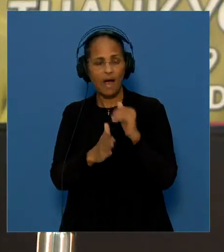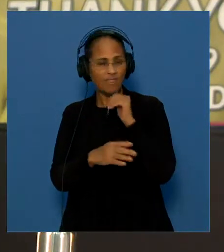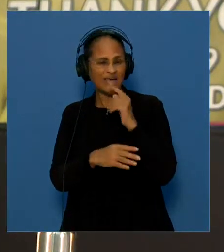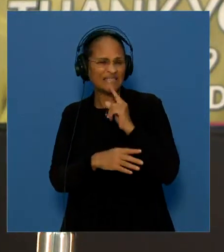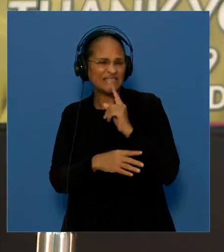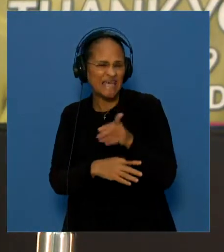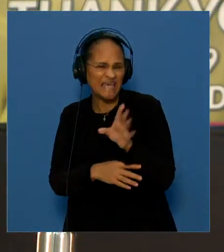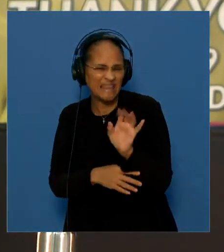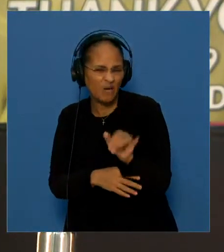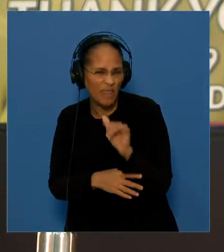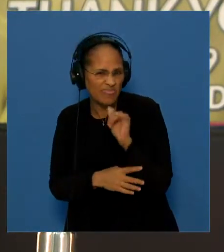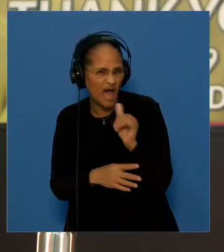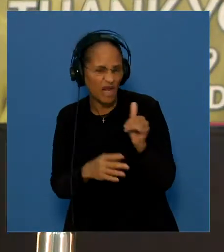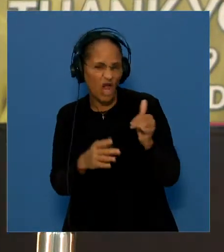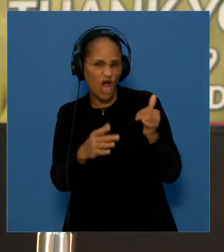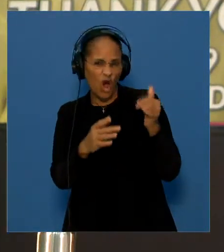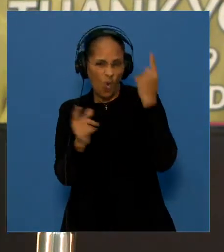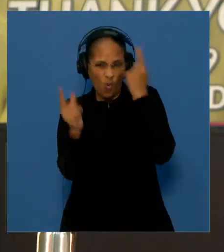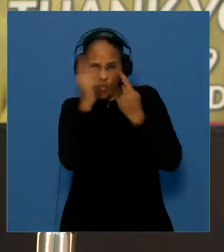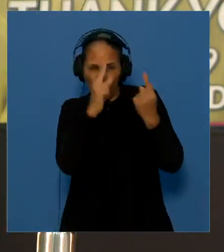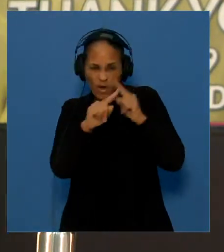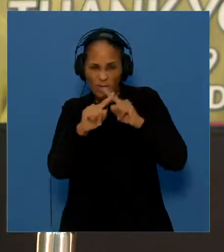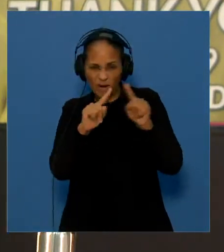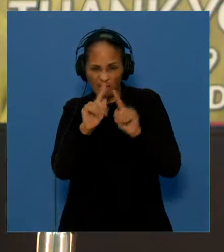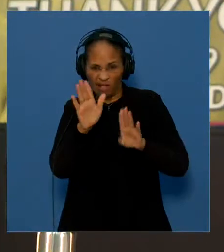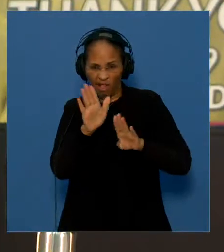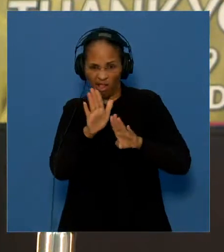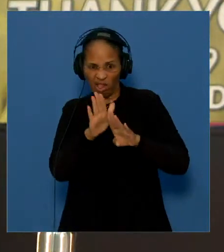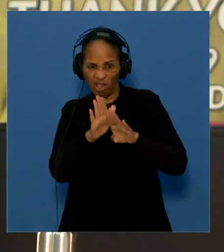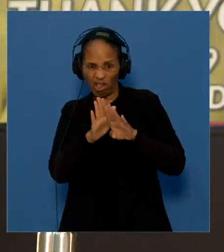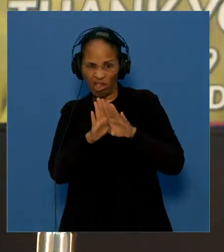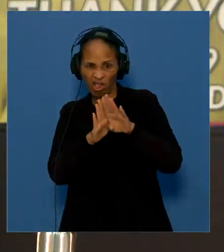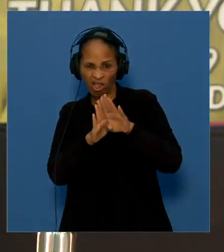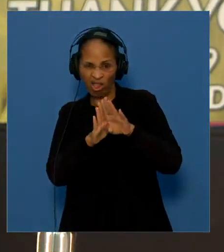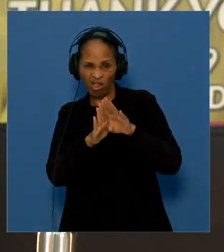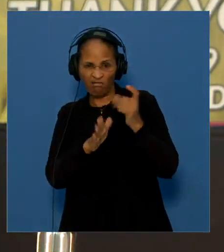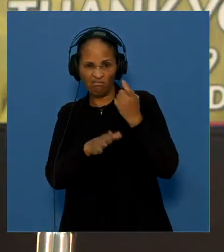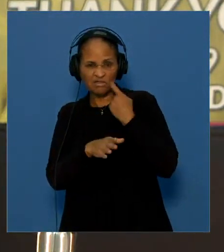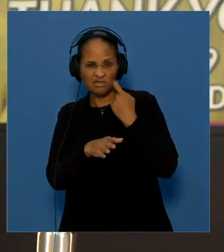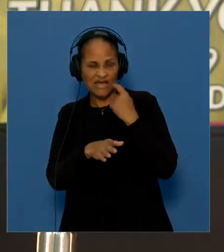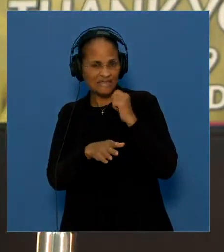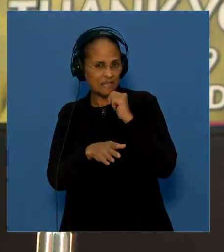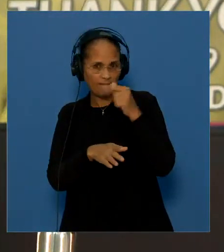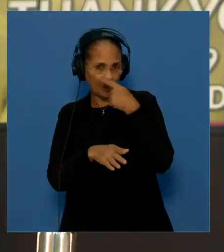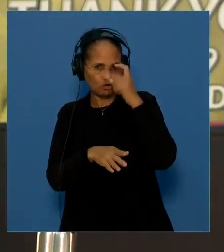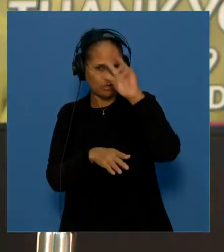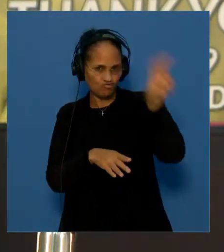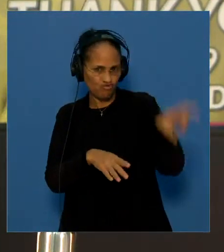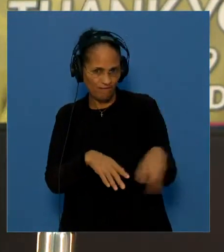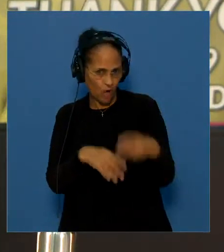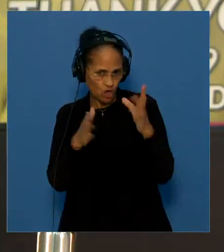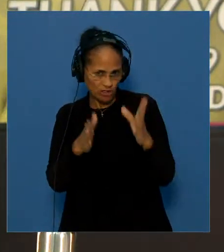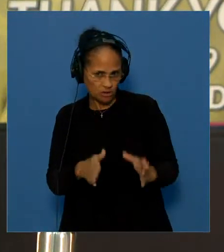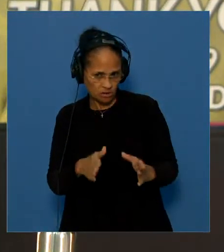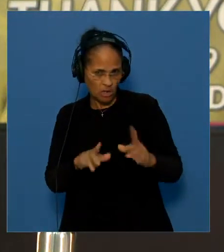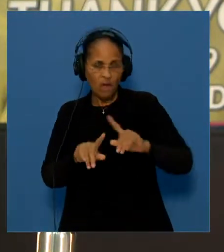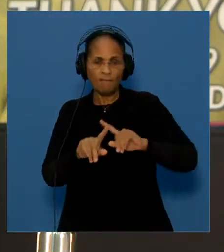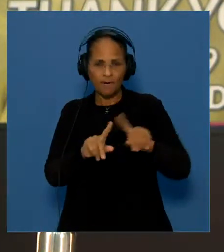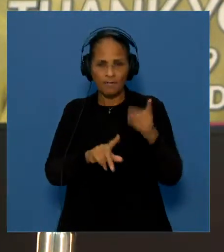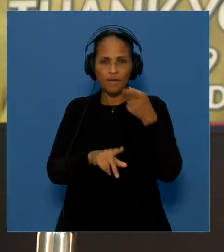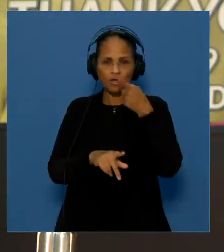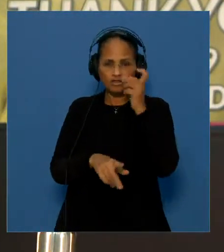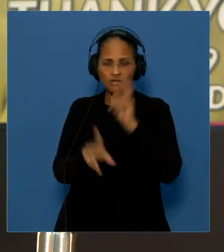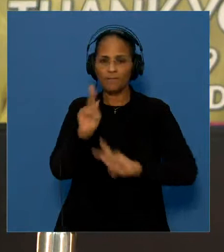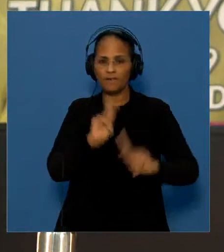saying that we're not concerned, but the spikes that we've seen in recent weeks are not due to travelers. They're due to people that are